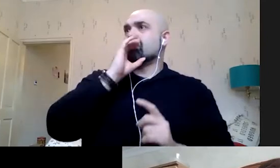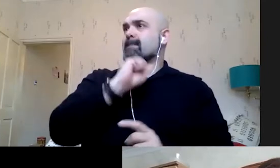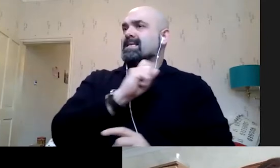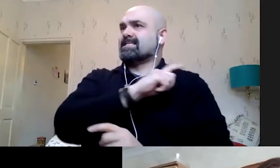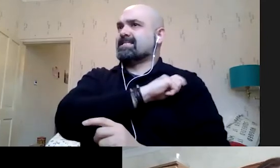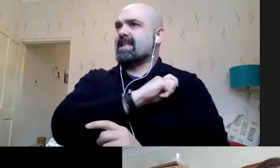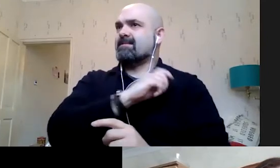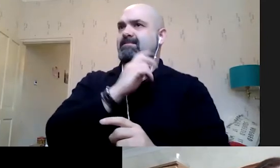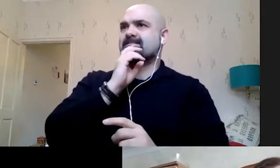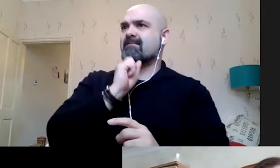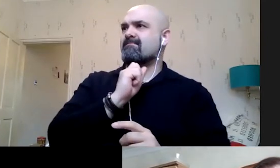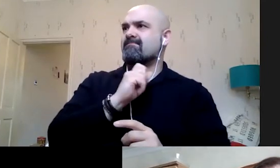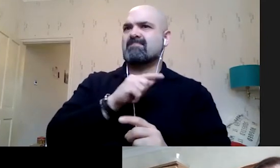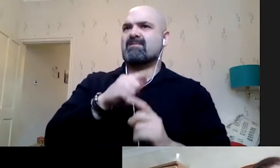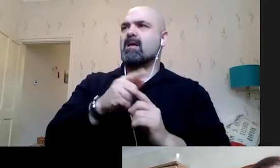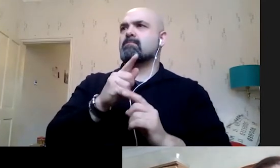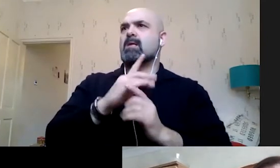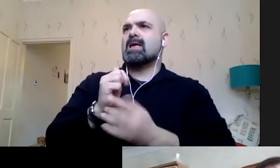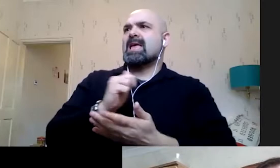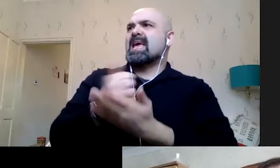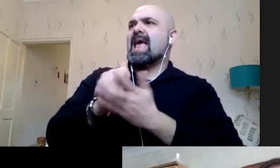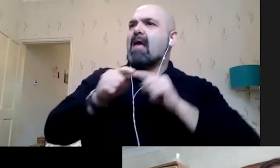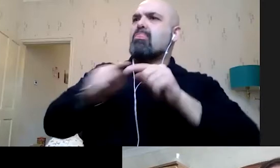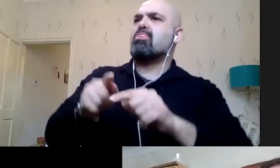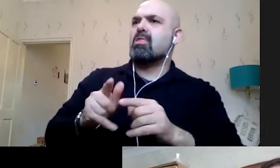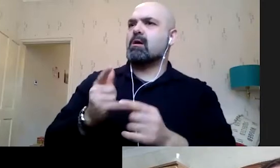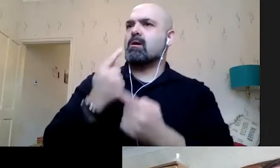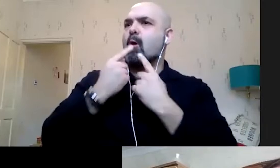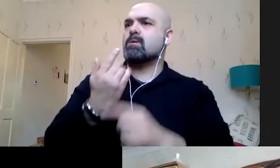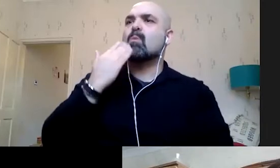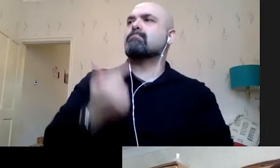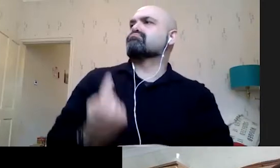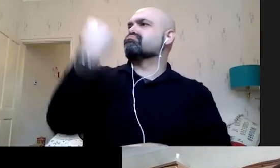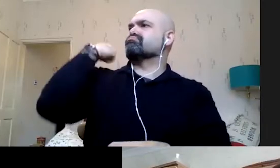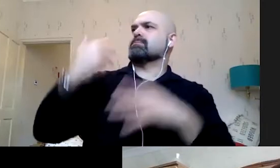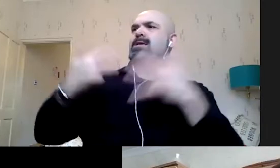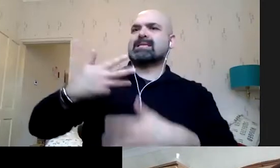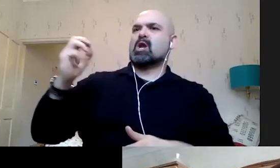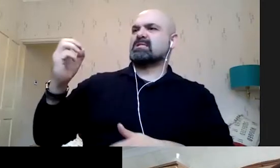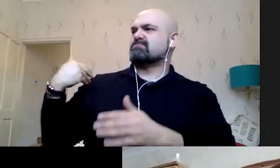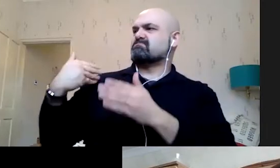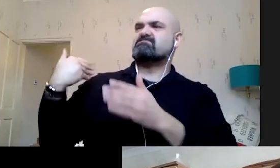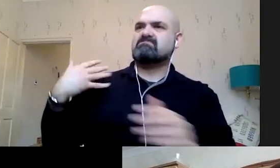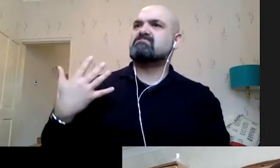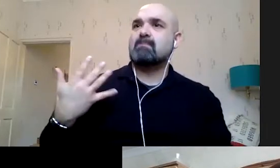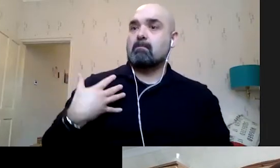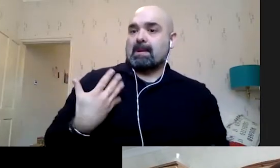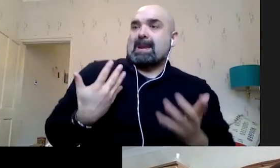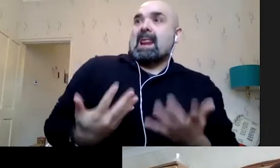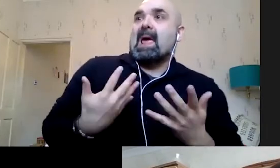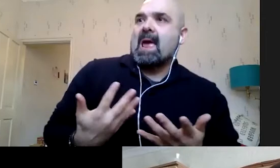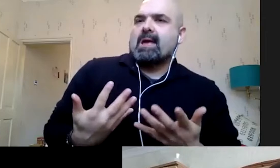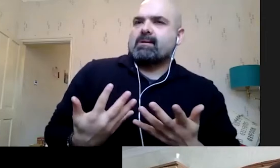make lots of, you know, very homophobic type comments back in the 90s. And although now we